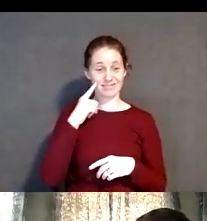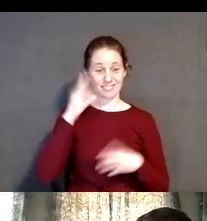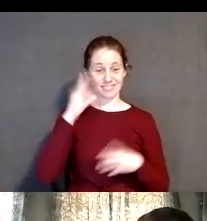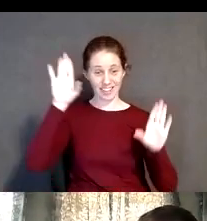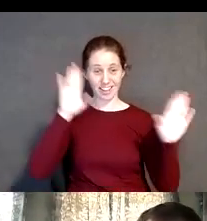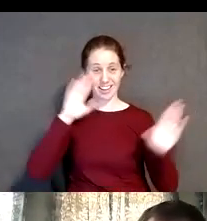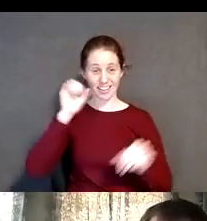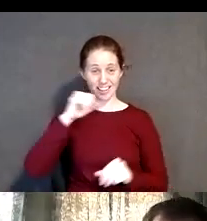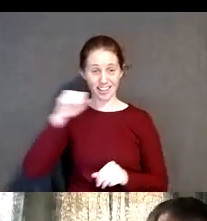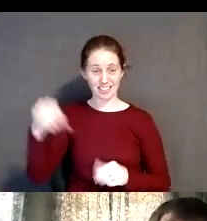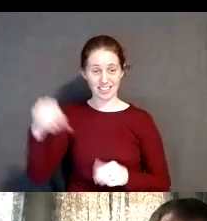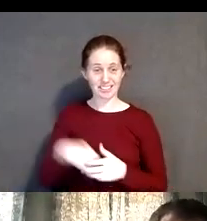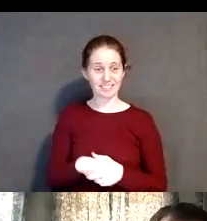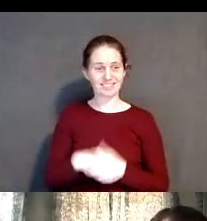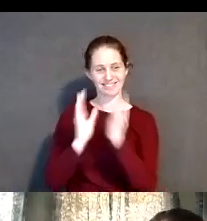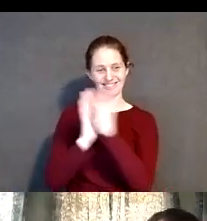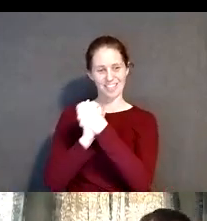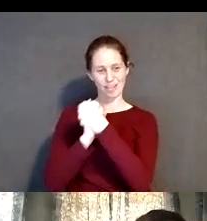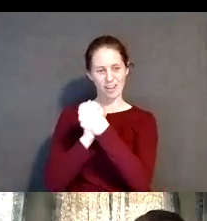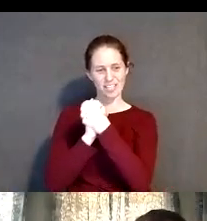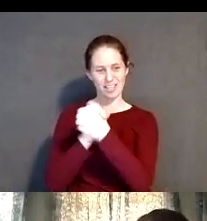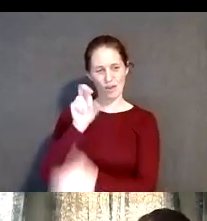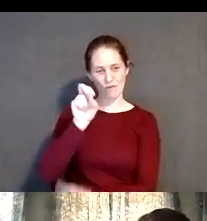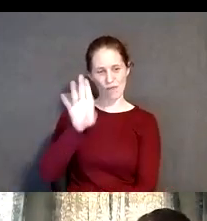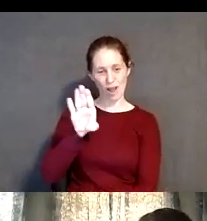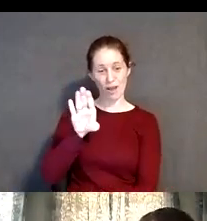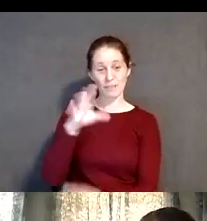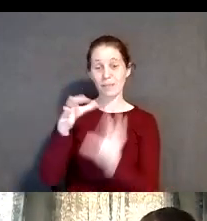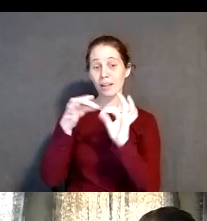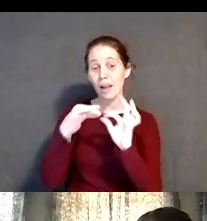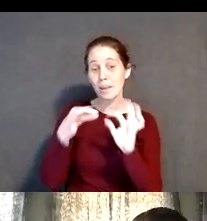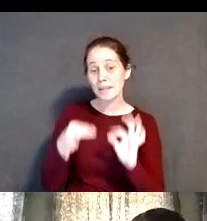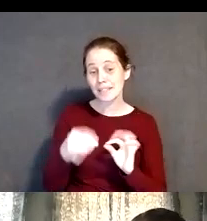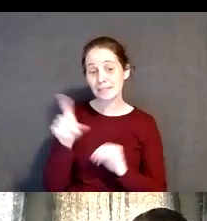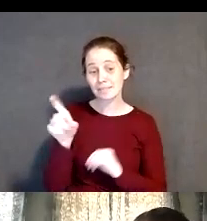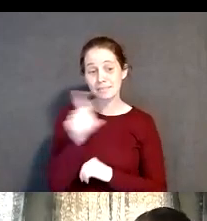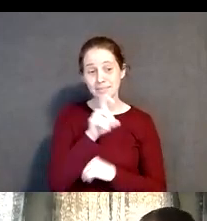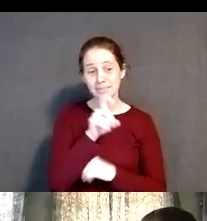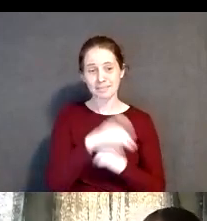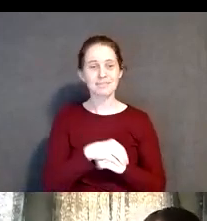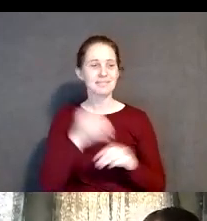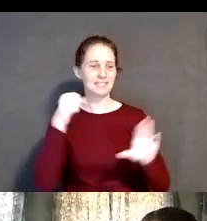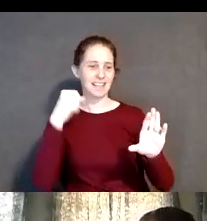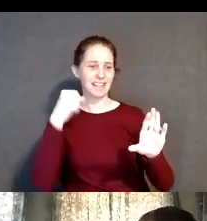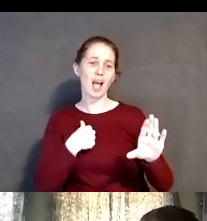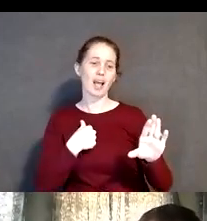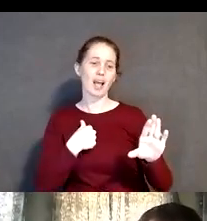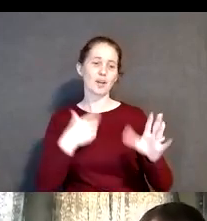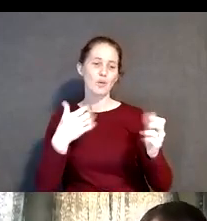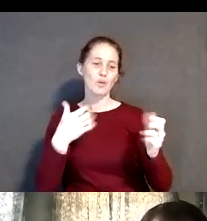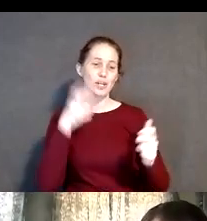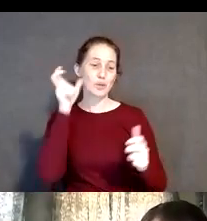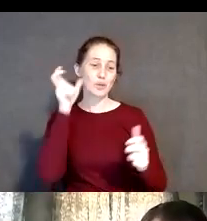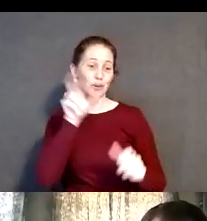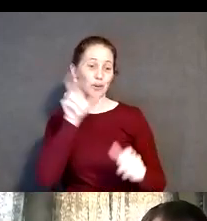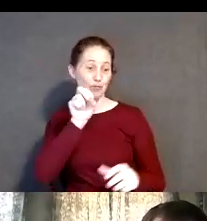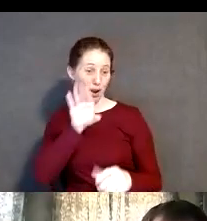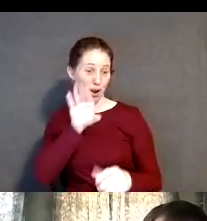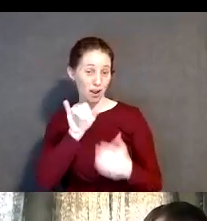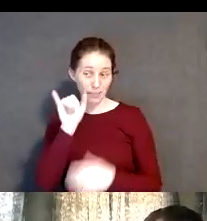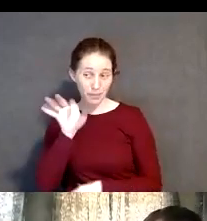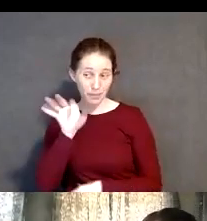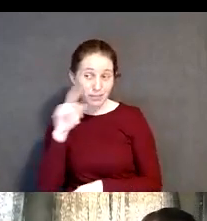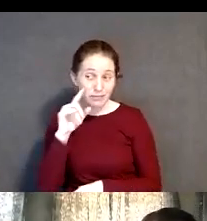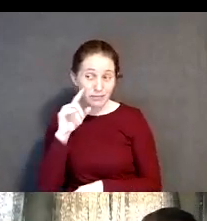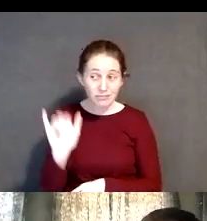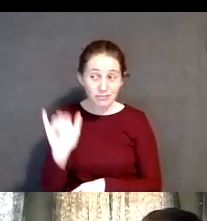Aye. Congratulations, Rob. Any comments, Councilman? Yeah, I'd like to hear from Rob if that would be okay. And